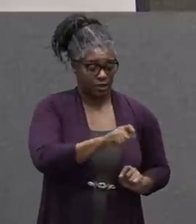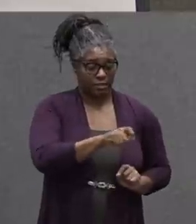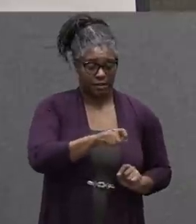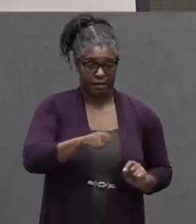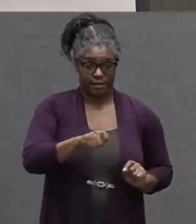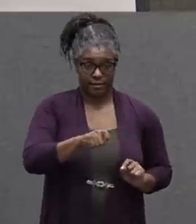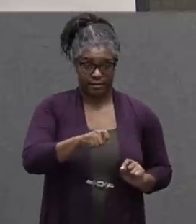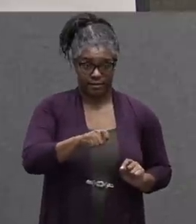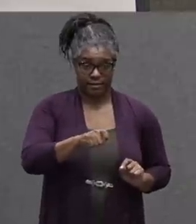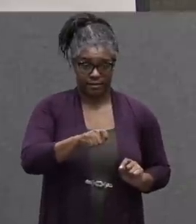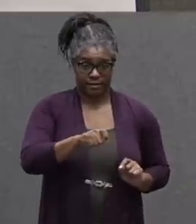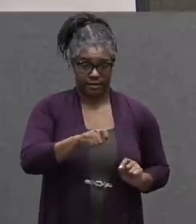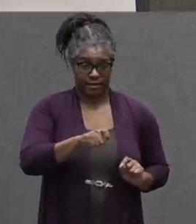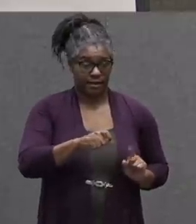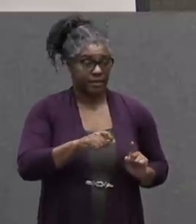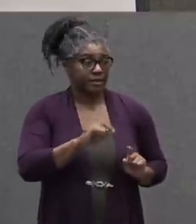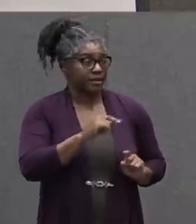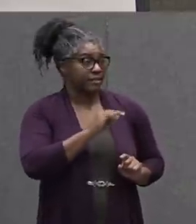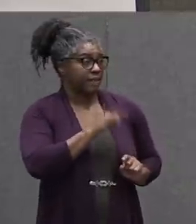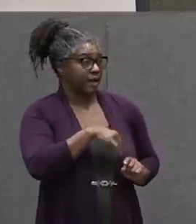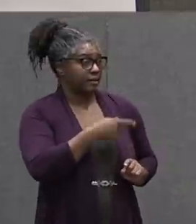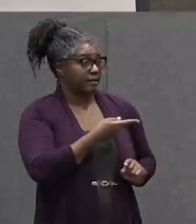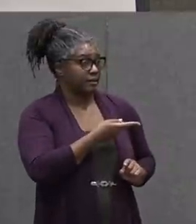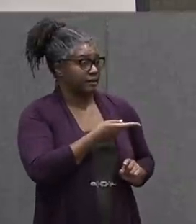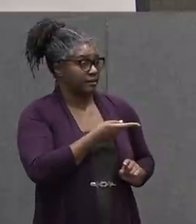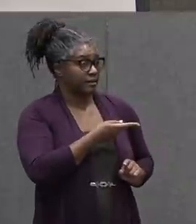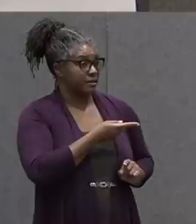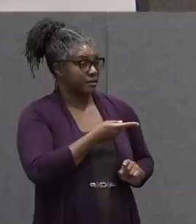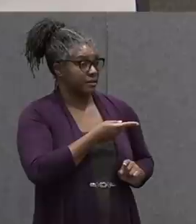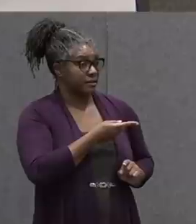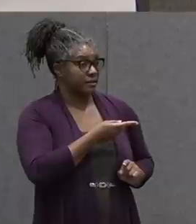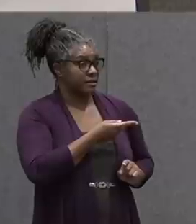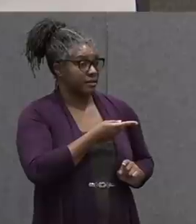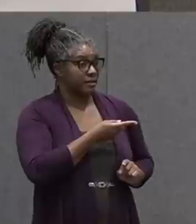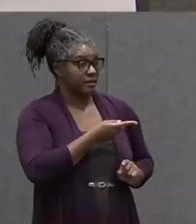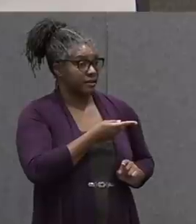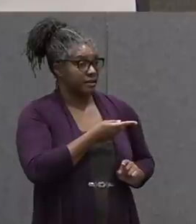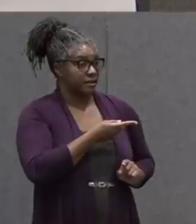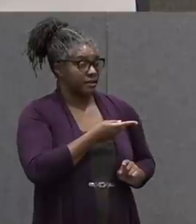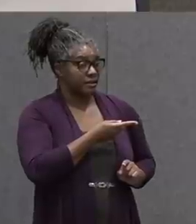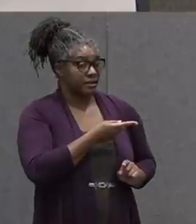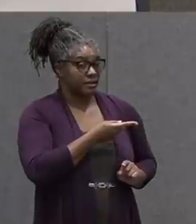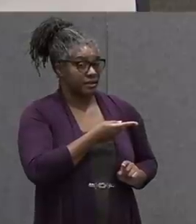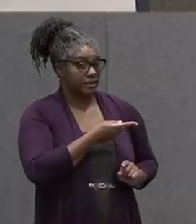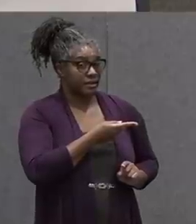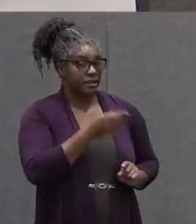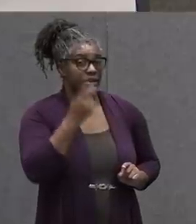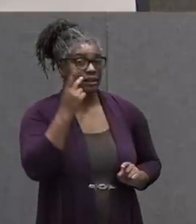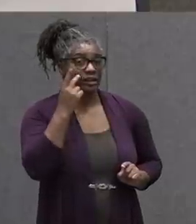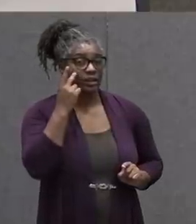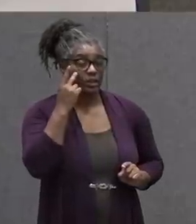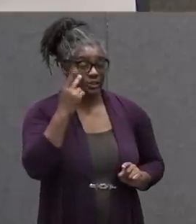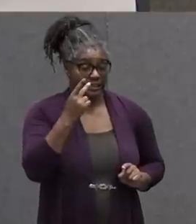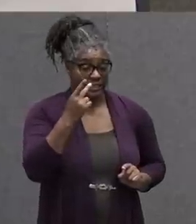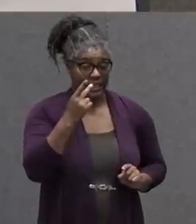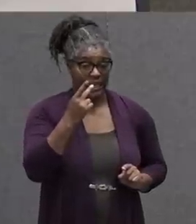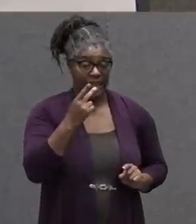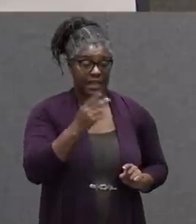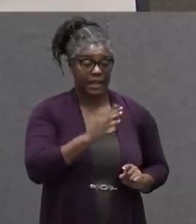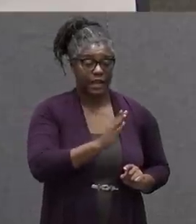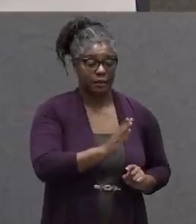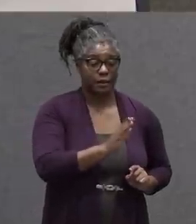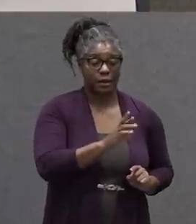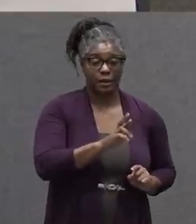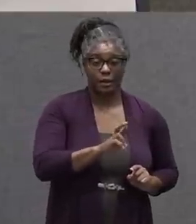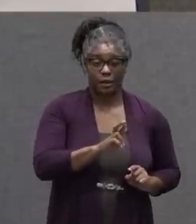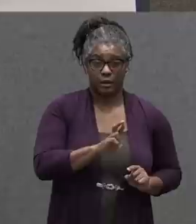So as I read, then I can remember, I could pull those sounds apart to say b-er, or